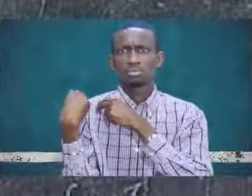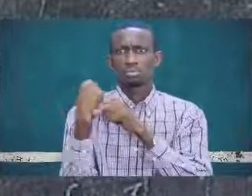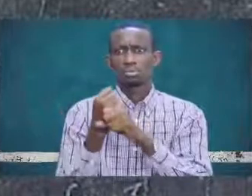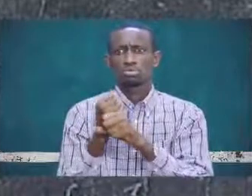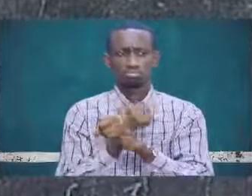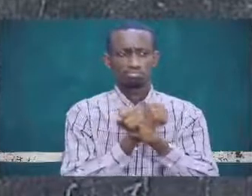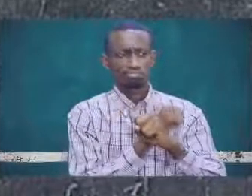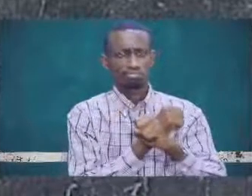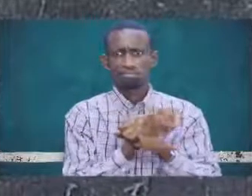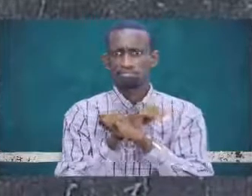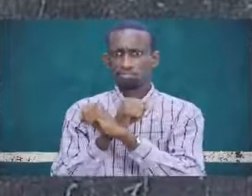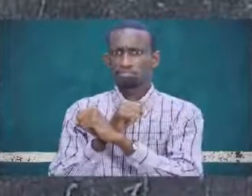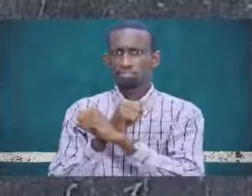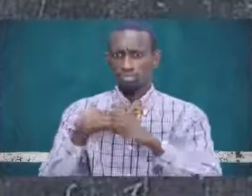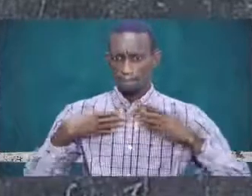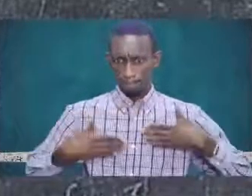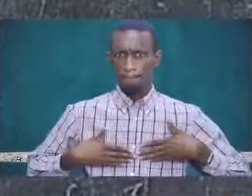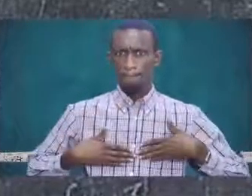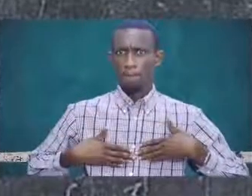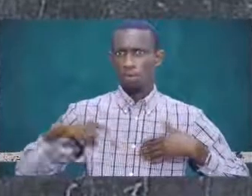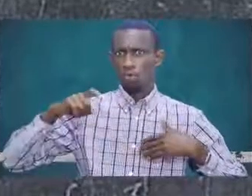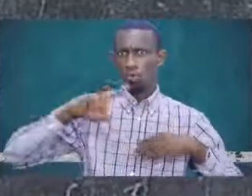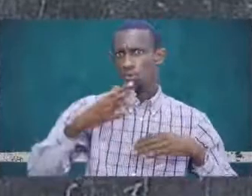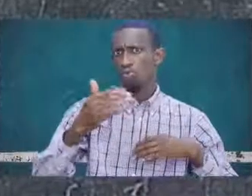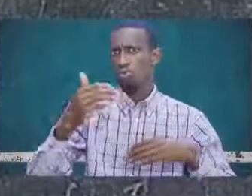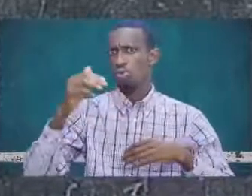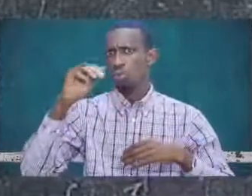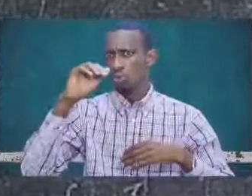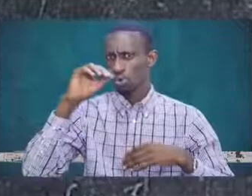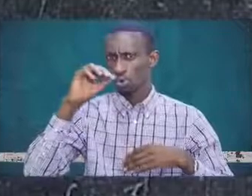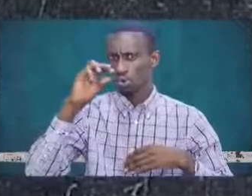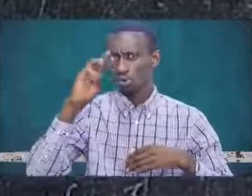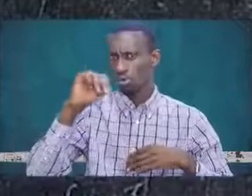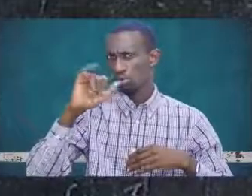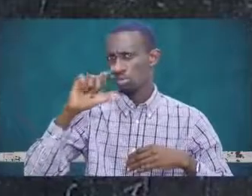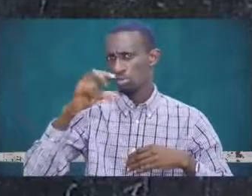any microorganism. So let's talk about the pepsin.